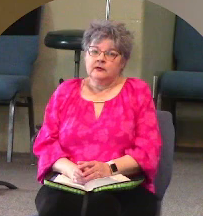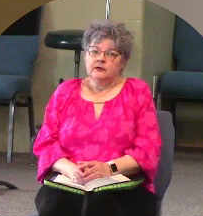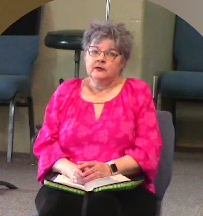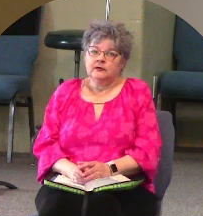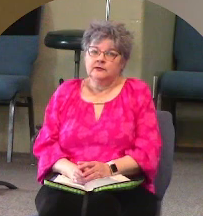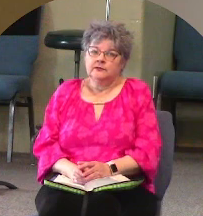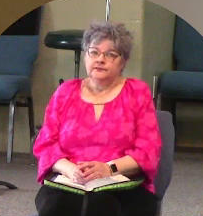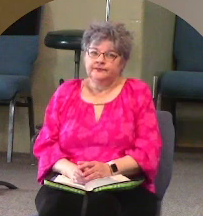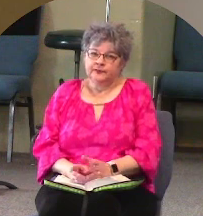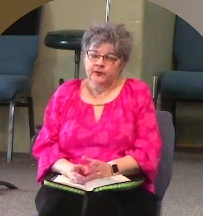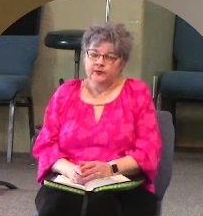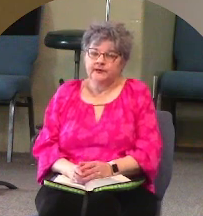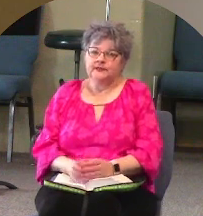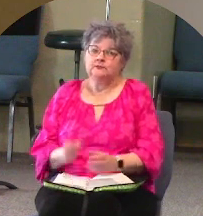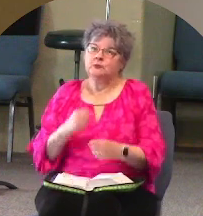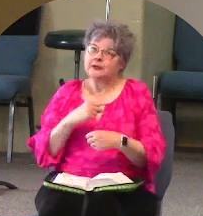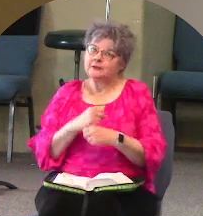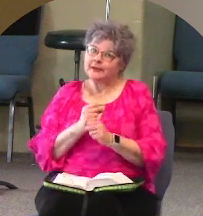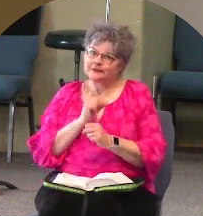They hedged their bets.